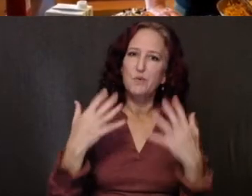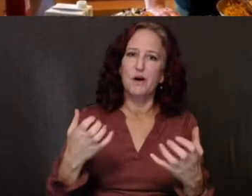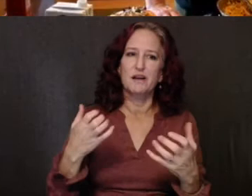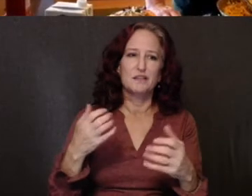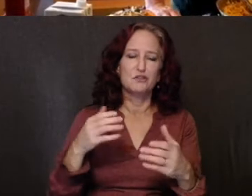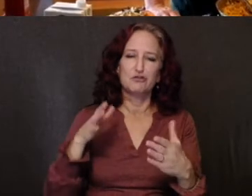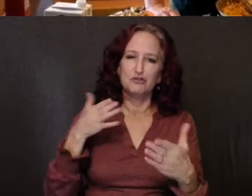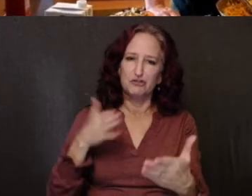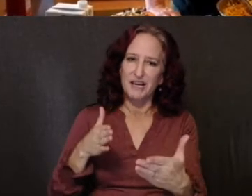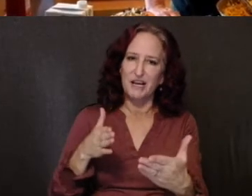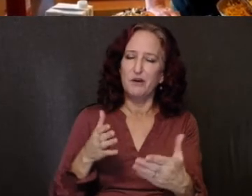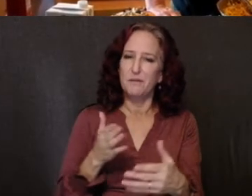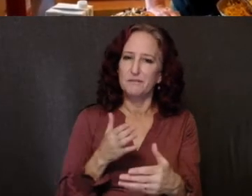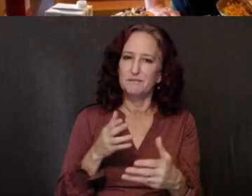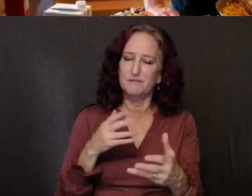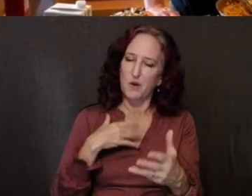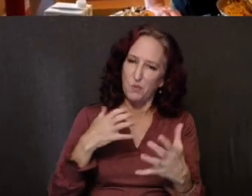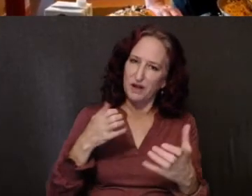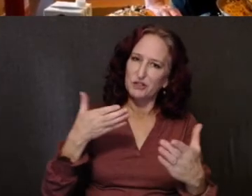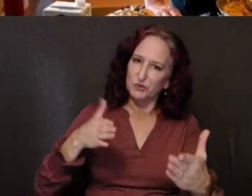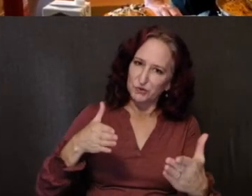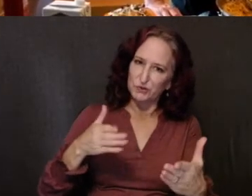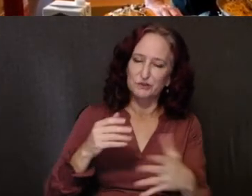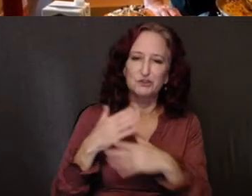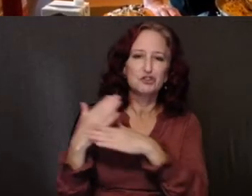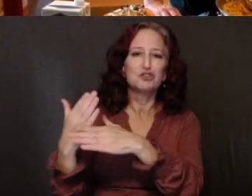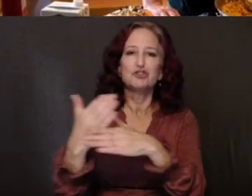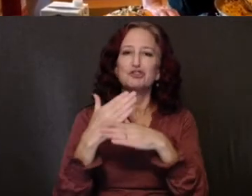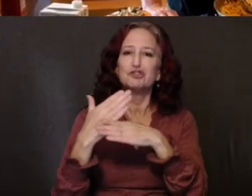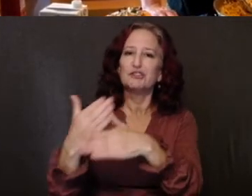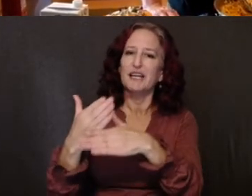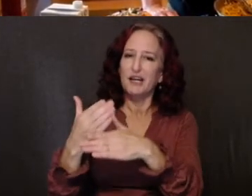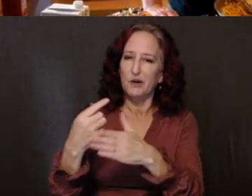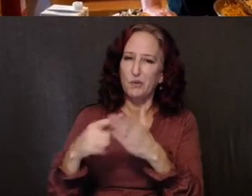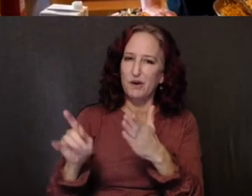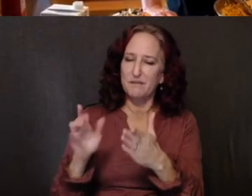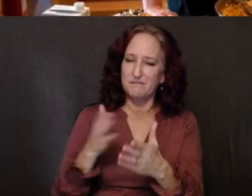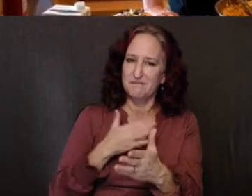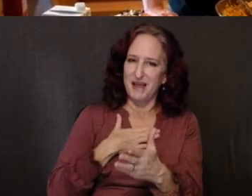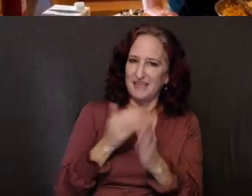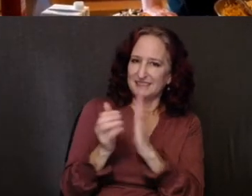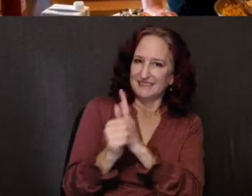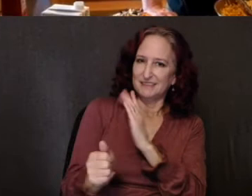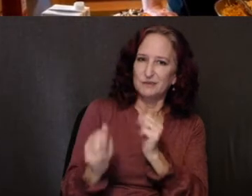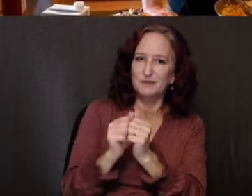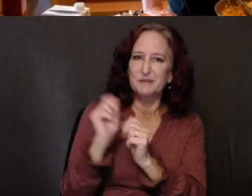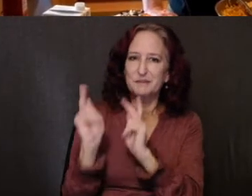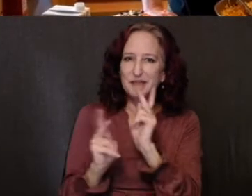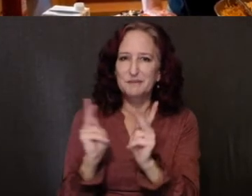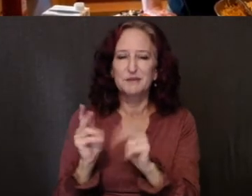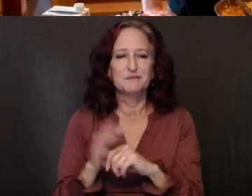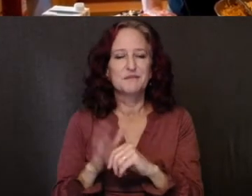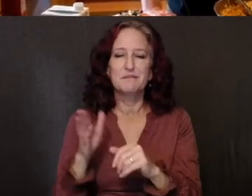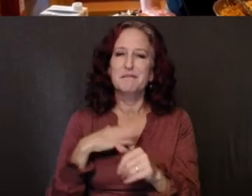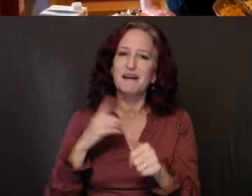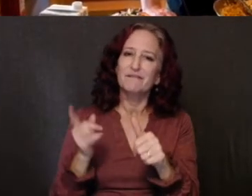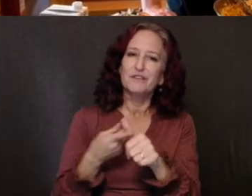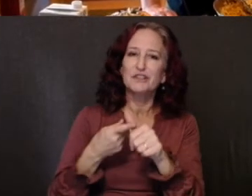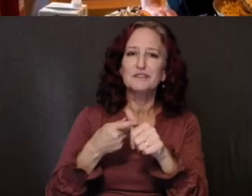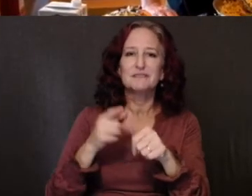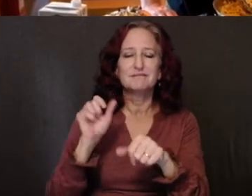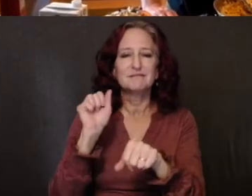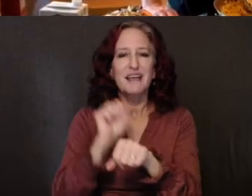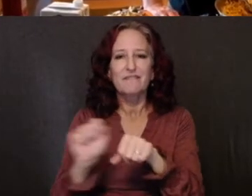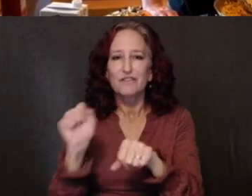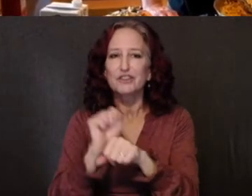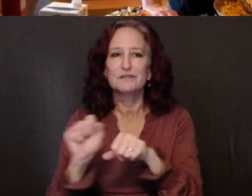she was the chef at those restaurants, but this time I decided, hey, you know what? I'm going to share with the world what I got. So that's